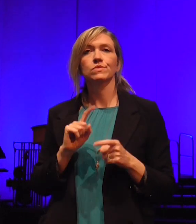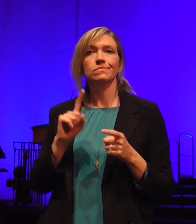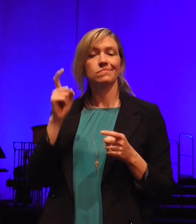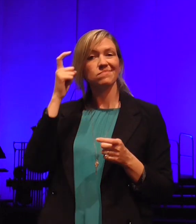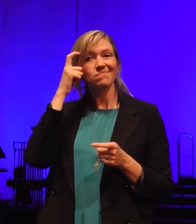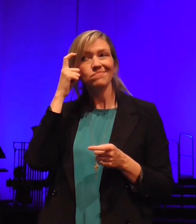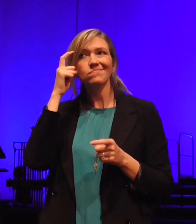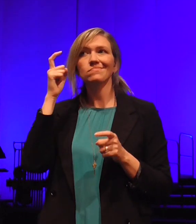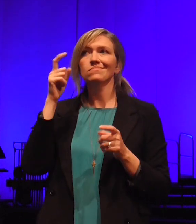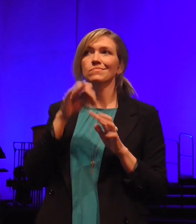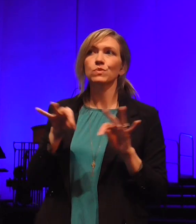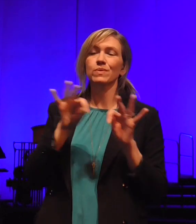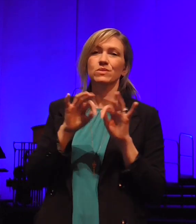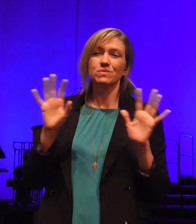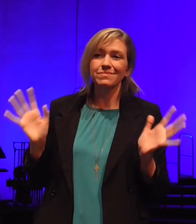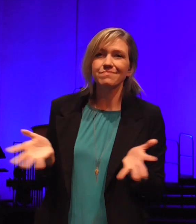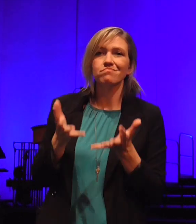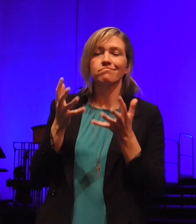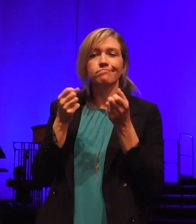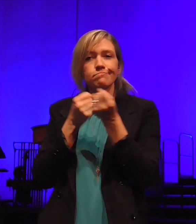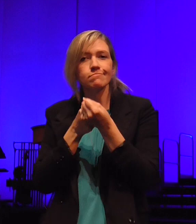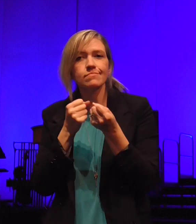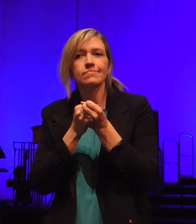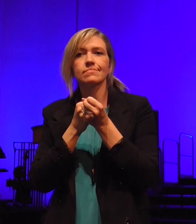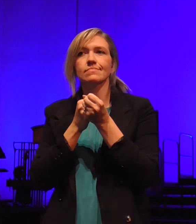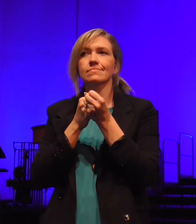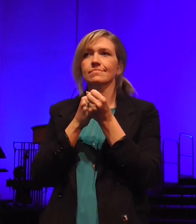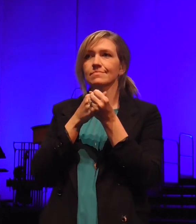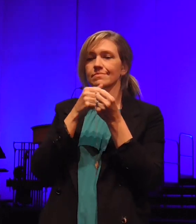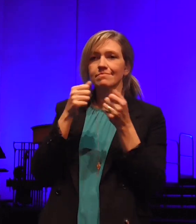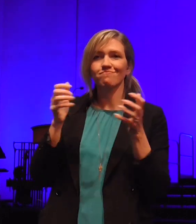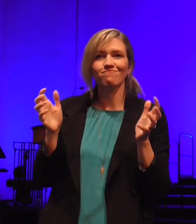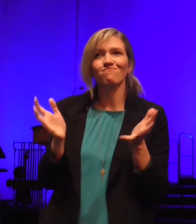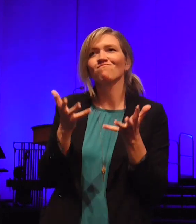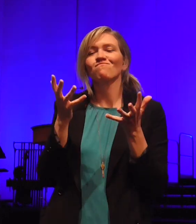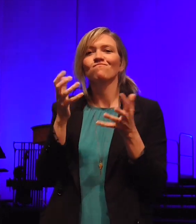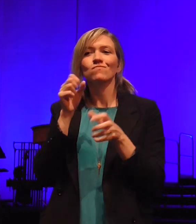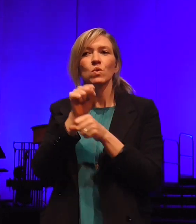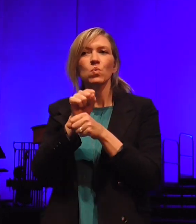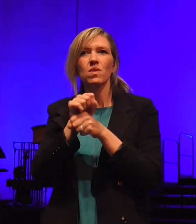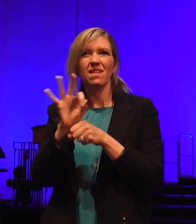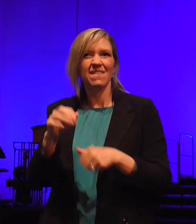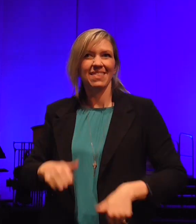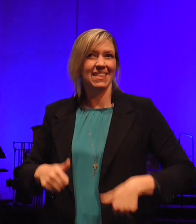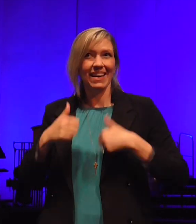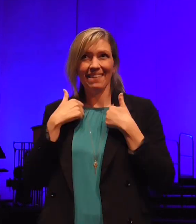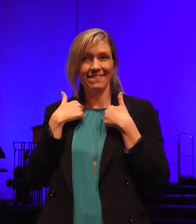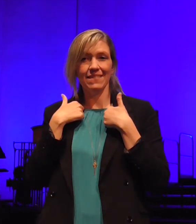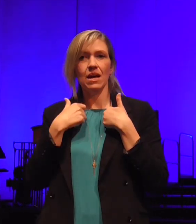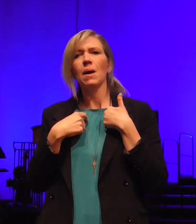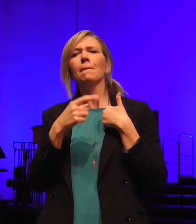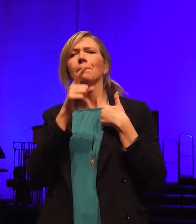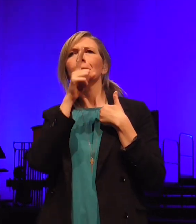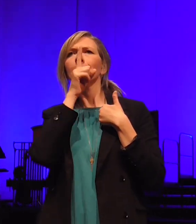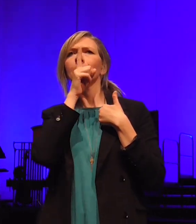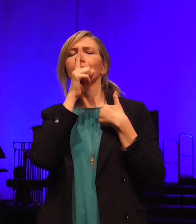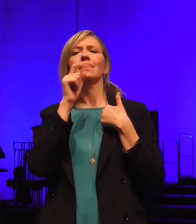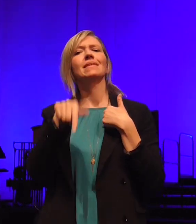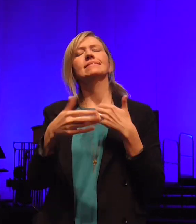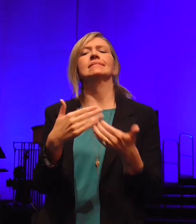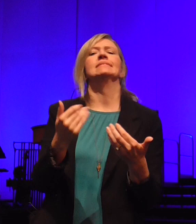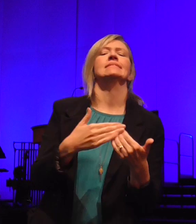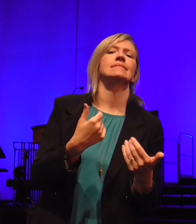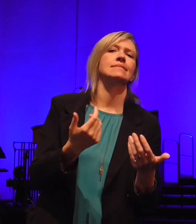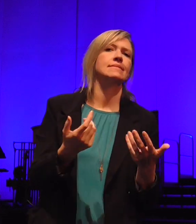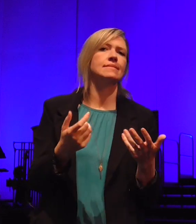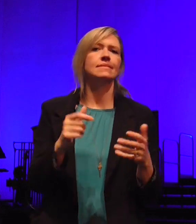To nurture, to dedicate yourself to uplift. This is the work of our lives. And I'm not saying it's not messy